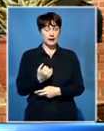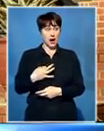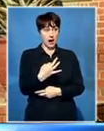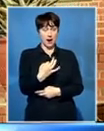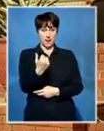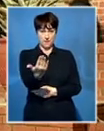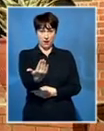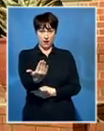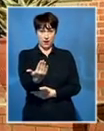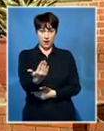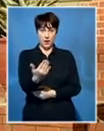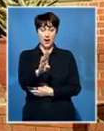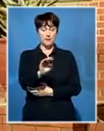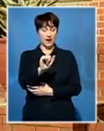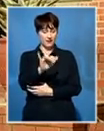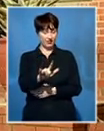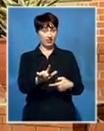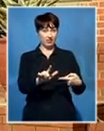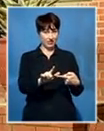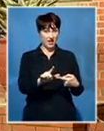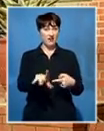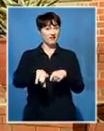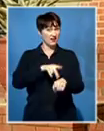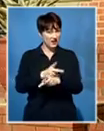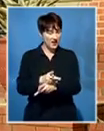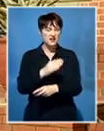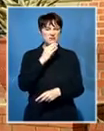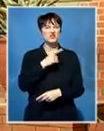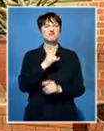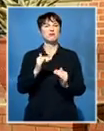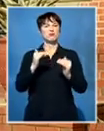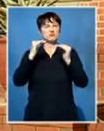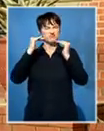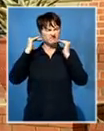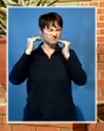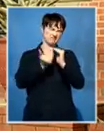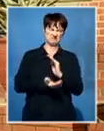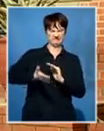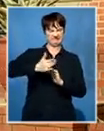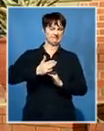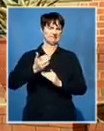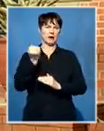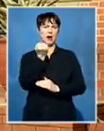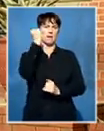indicated the next stop, Bloemfontein, the Supreme Court of Appeal. Janine Lee, SABC News, Grahamstown.